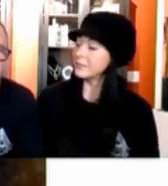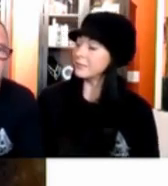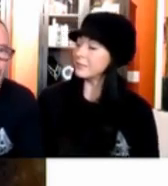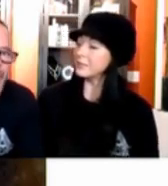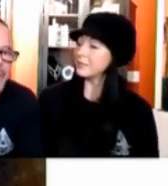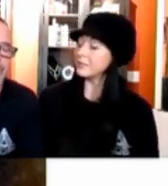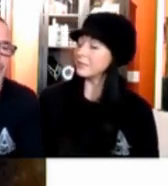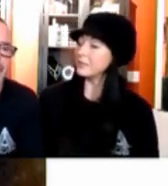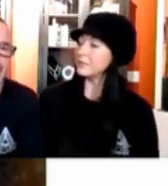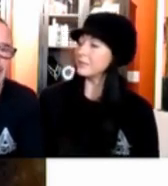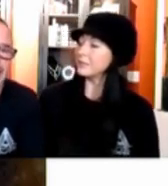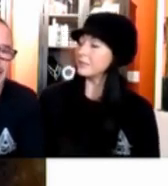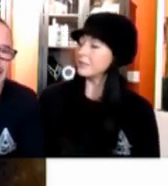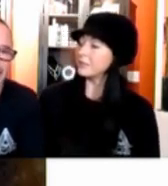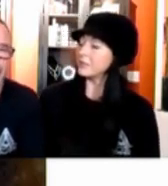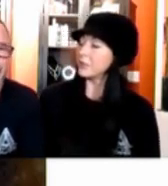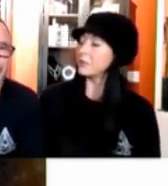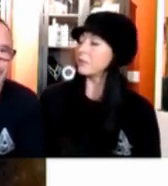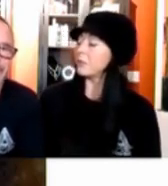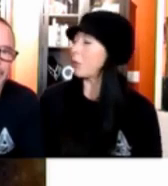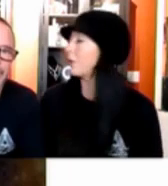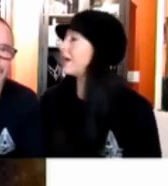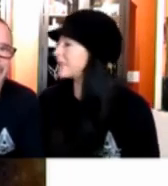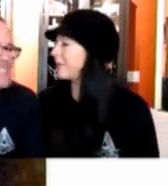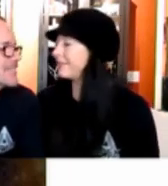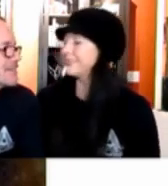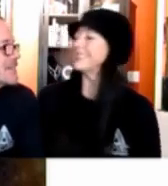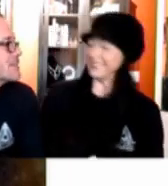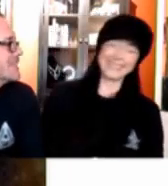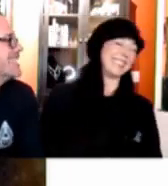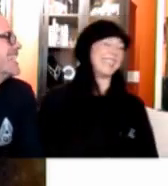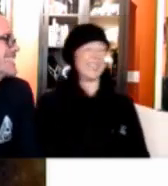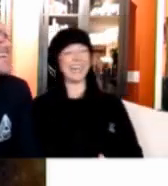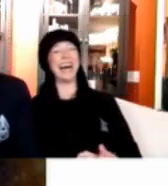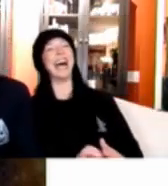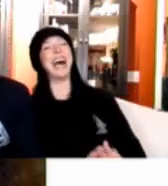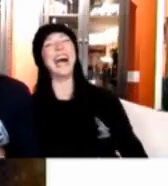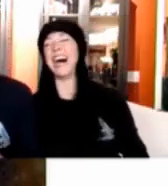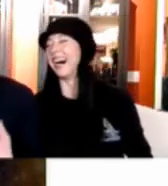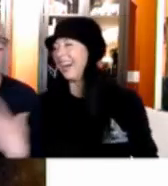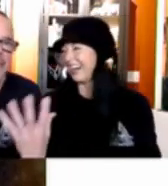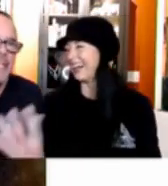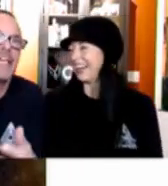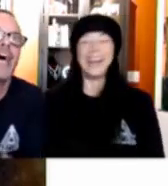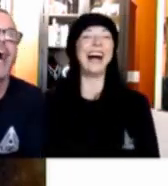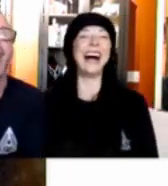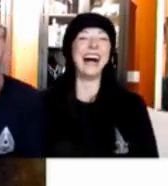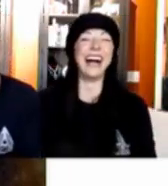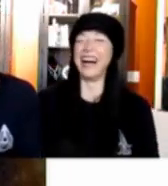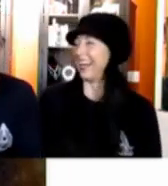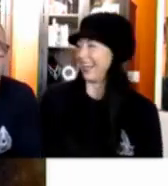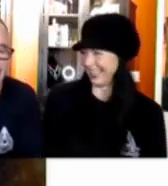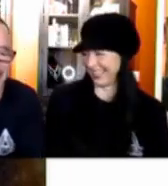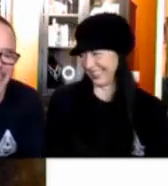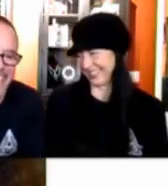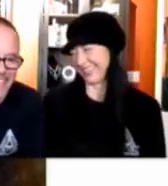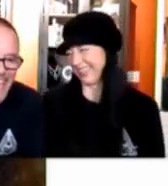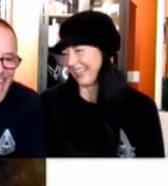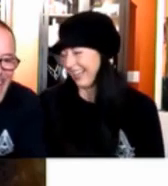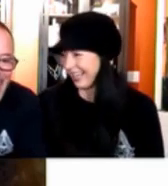mate or a wife and or a girlfriend, a boyfriend, or a husband. Exactly right. Talking about me.